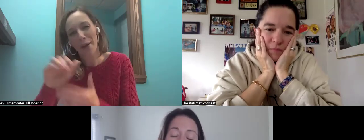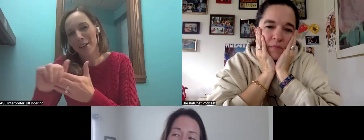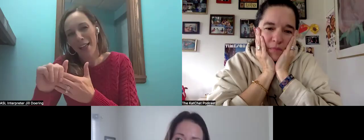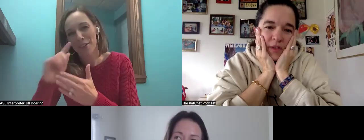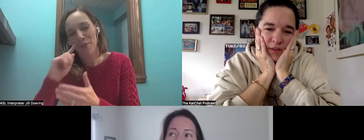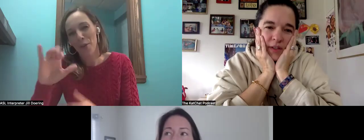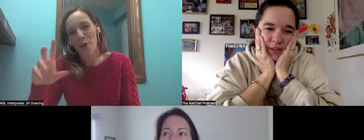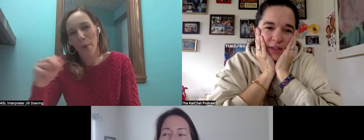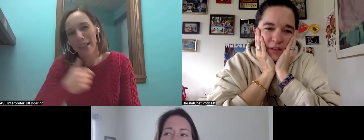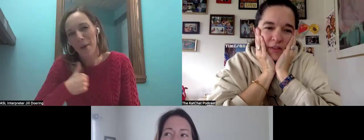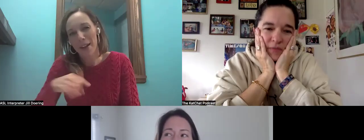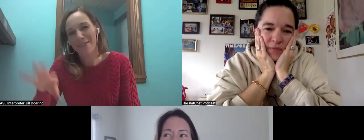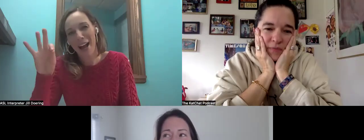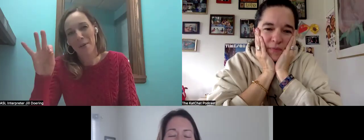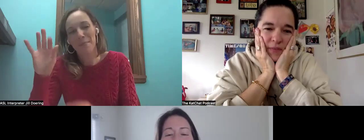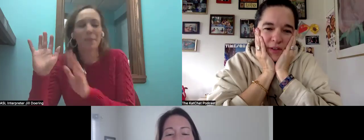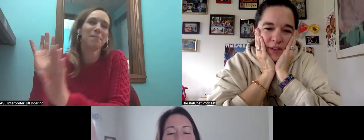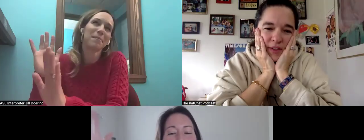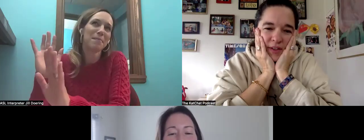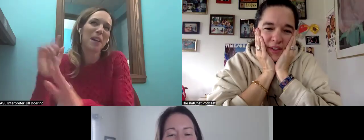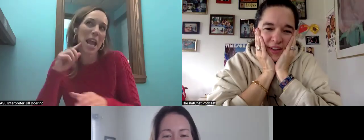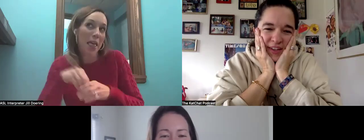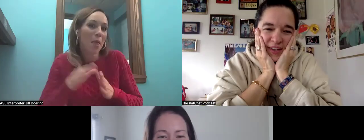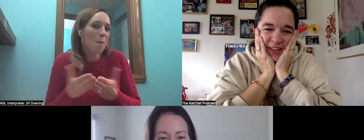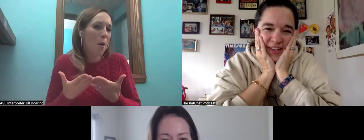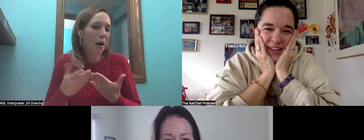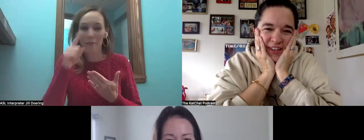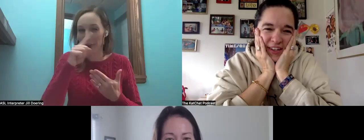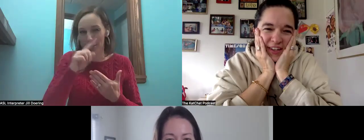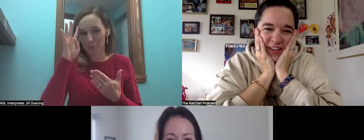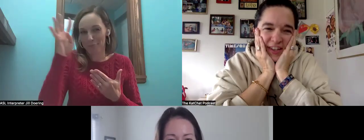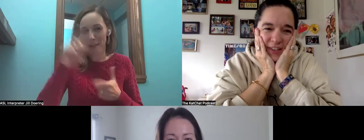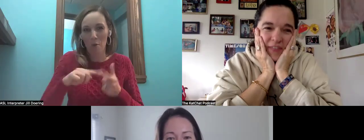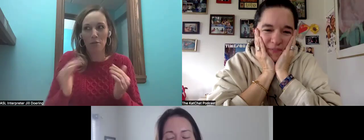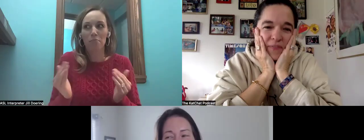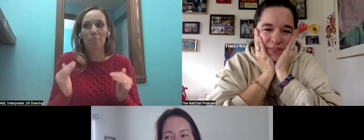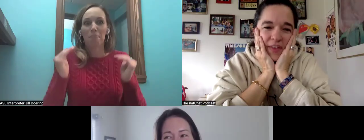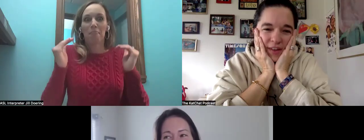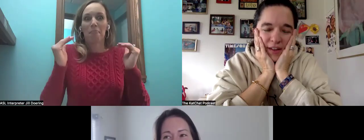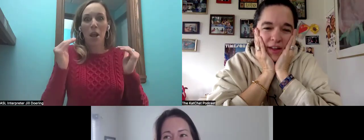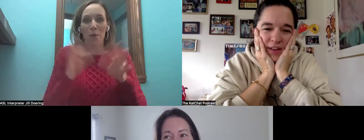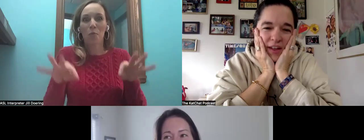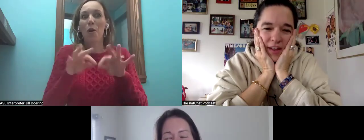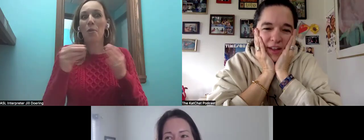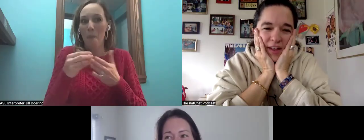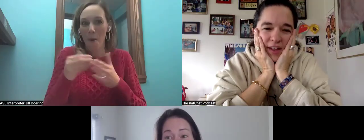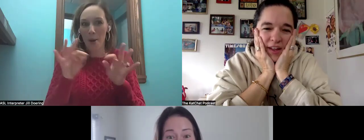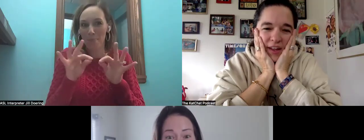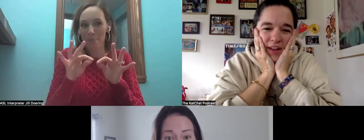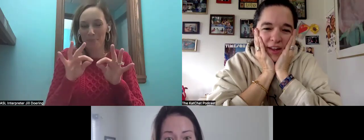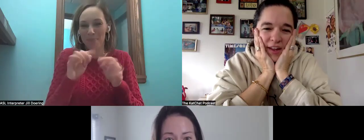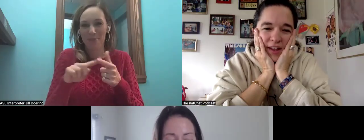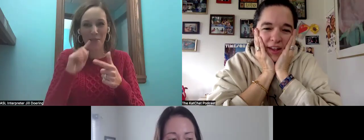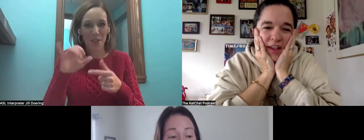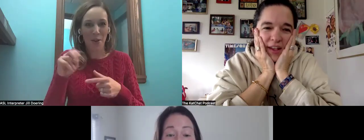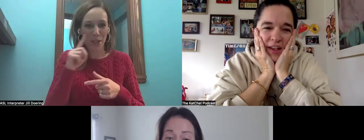found. Okay. But I was like, nah, we're gonna push it up a little bit for this coin in this story. And so I started doing a